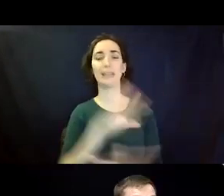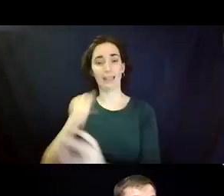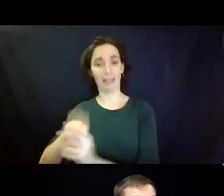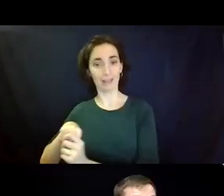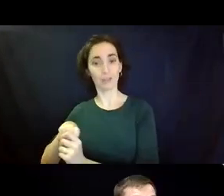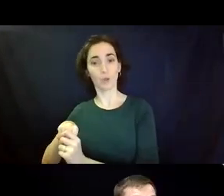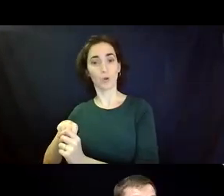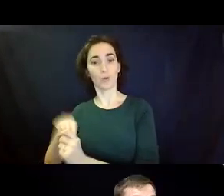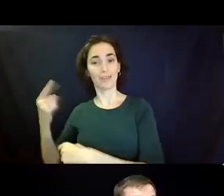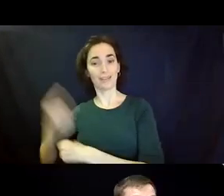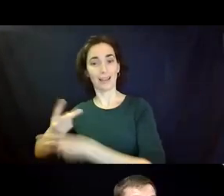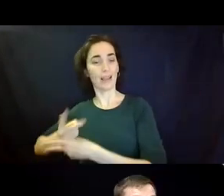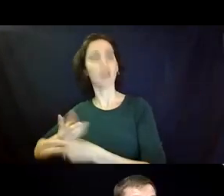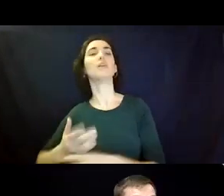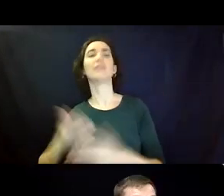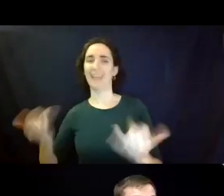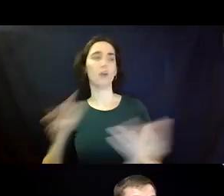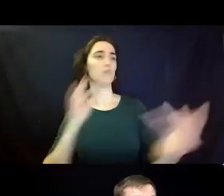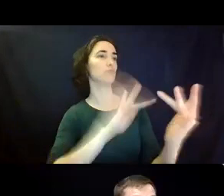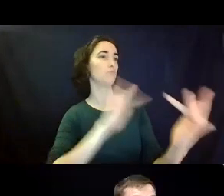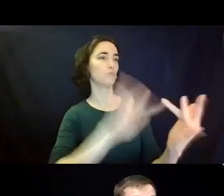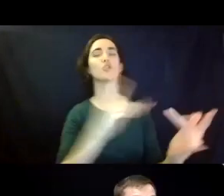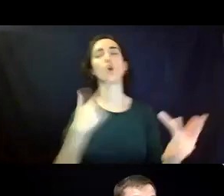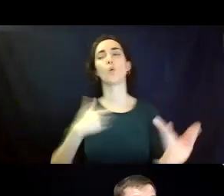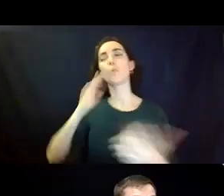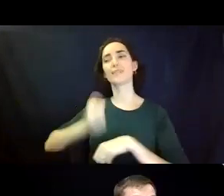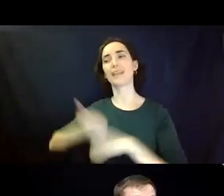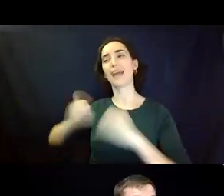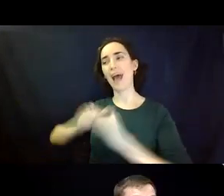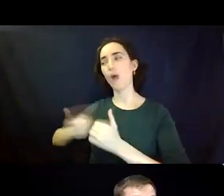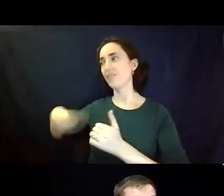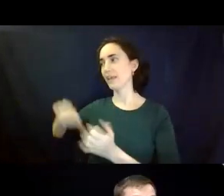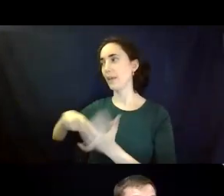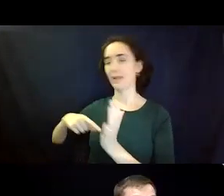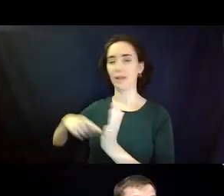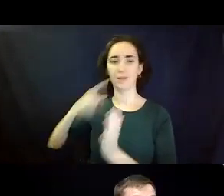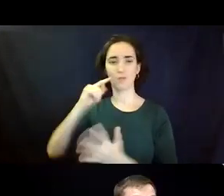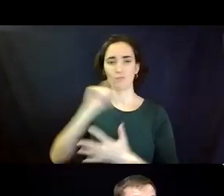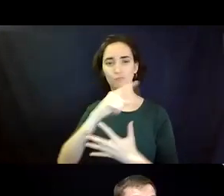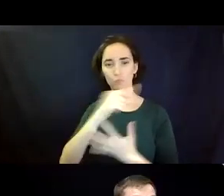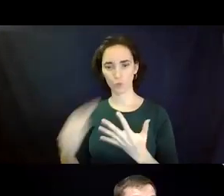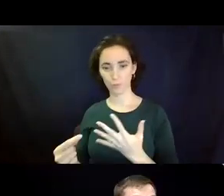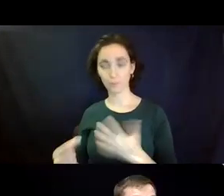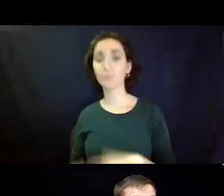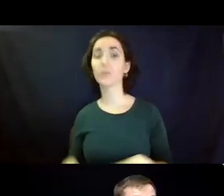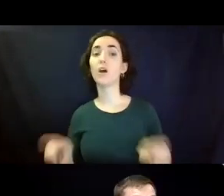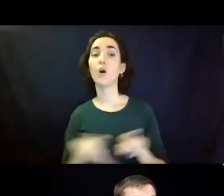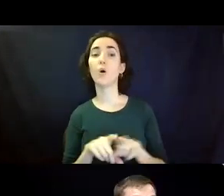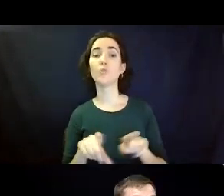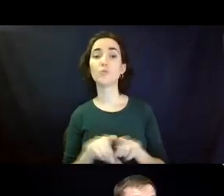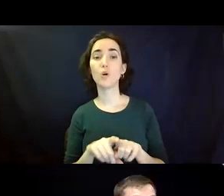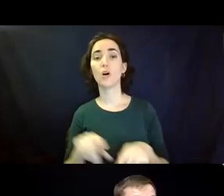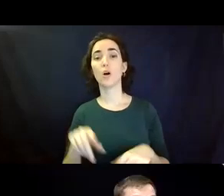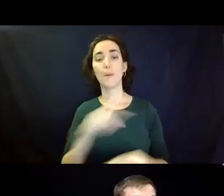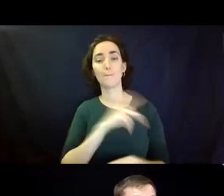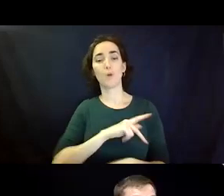set up mechanisms so that they can bill for those activities. In addition to that, we automatically increased the personal care allowance for